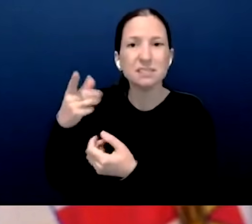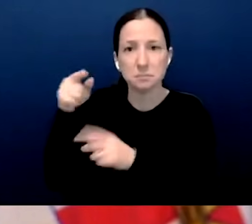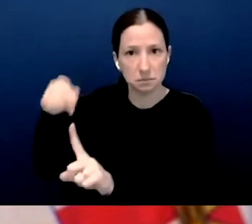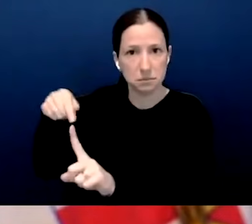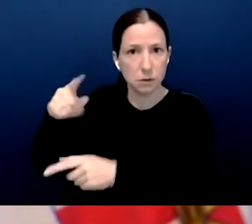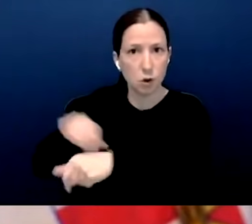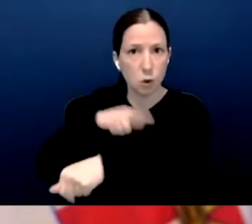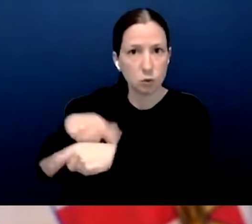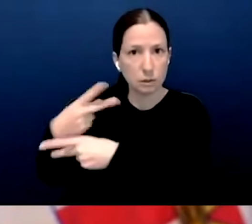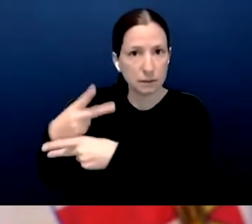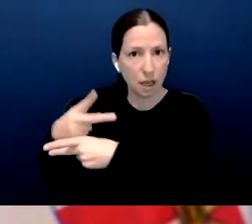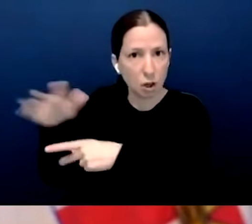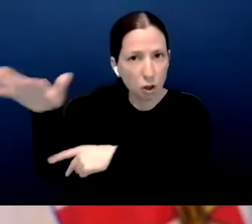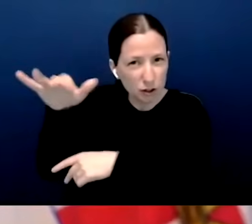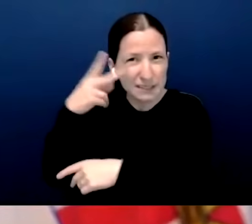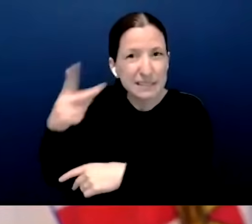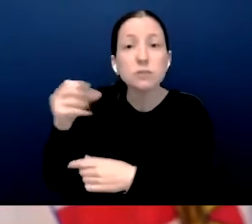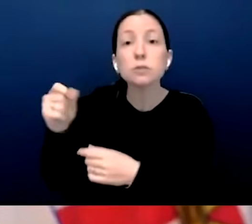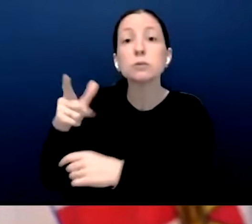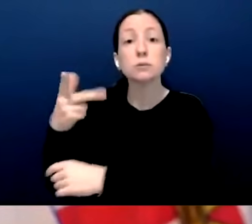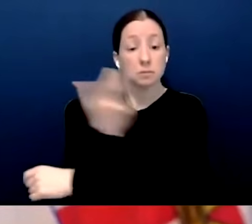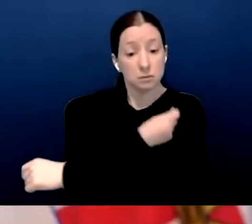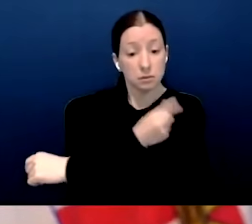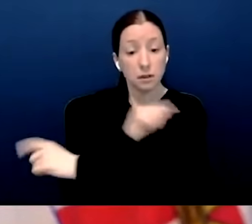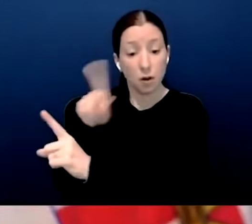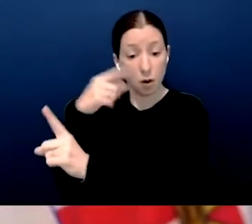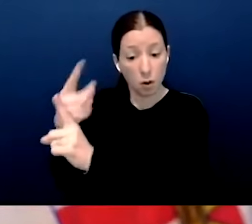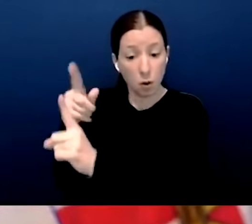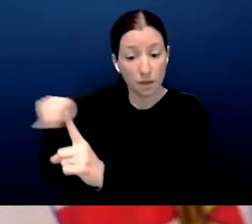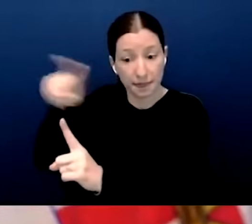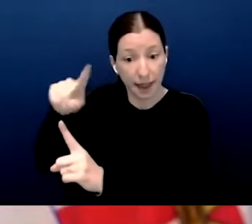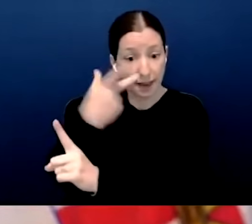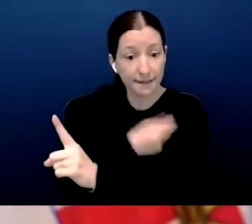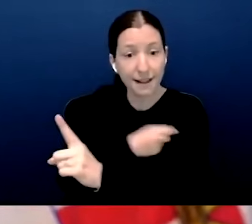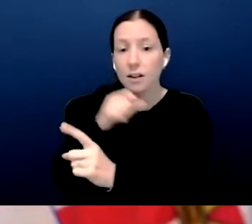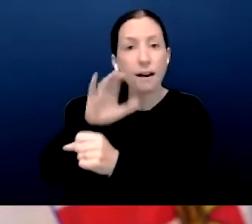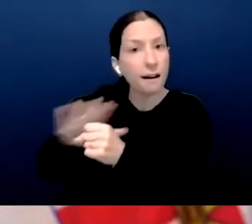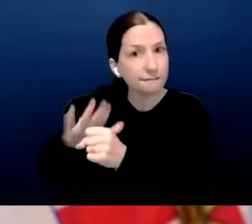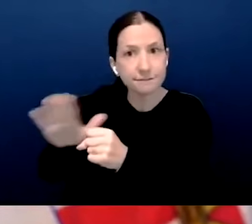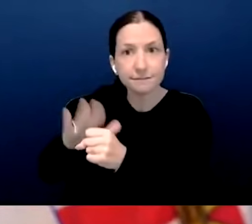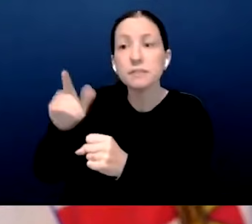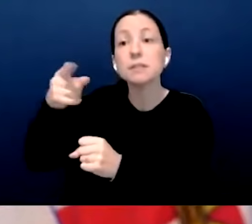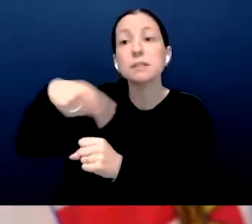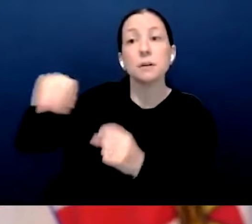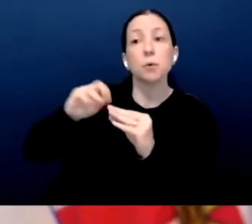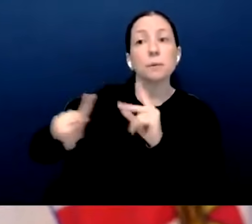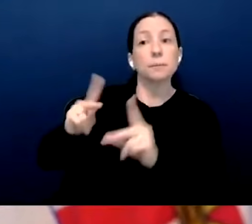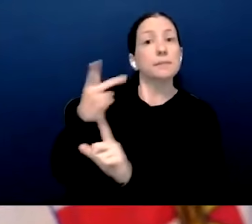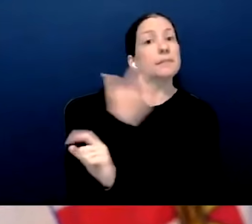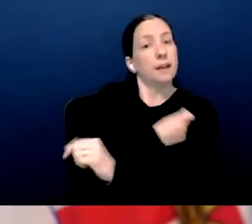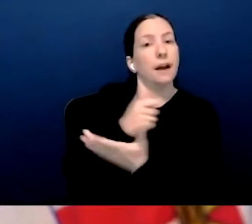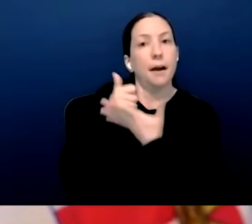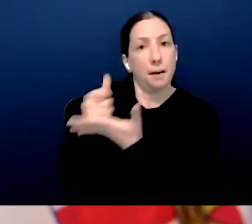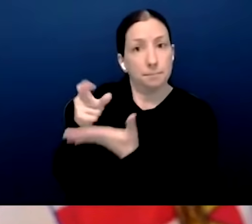enough for them to be protected with vaccination by themselves. And it's one of the reasons that we've